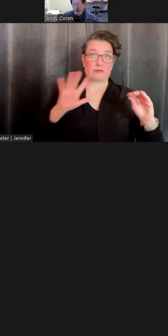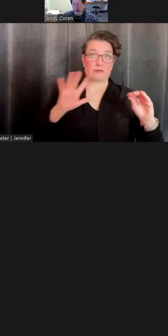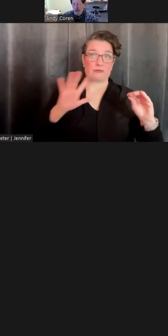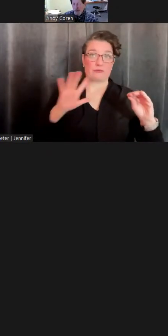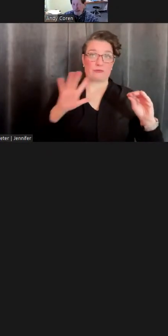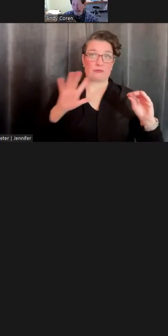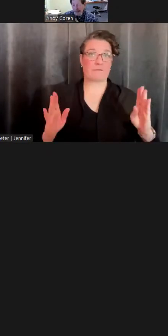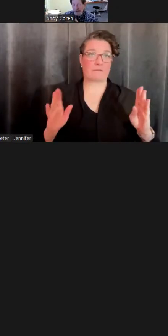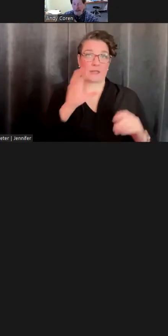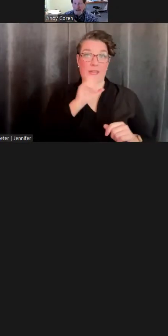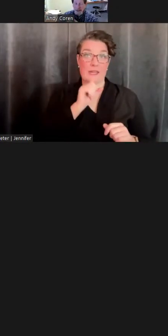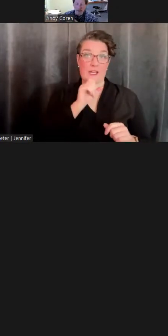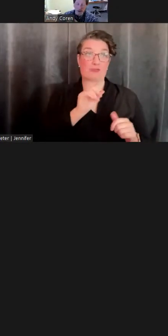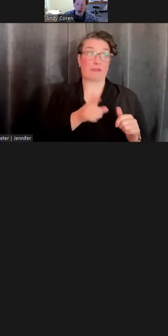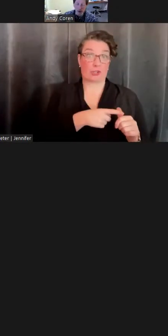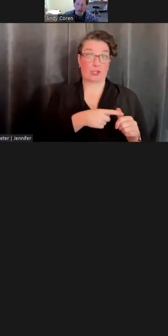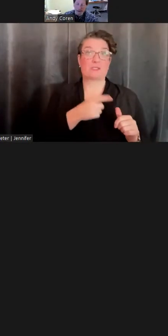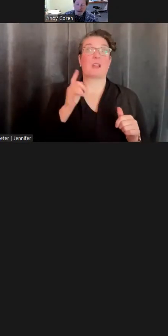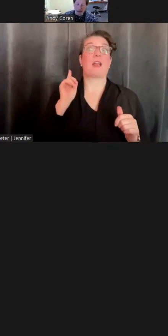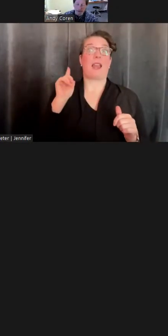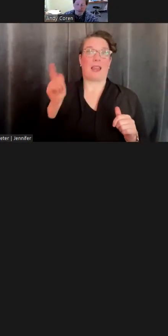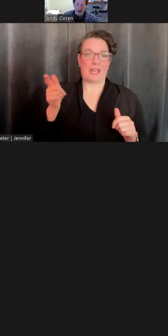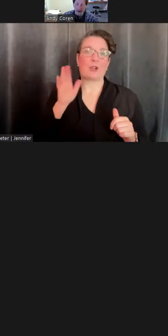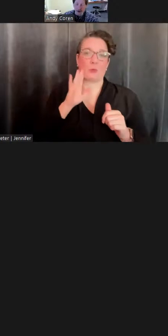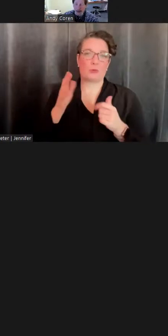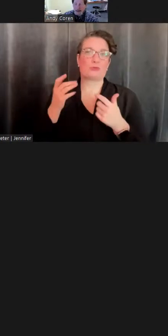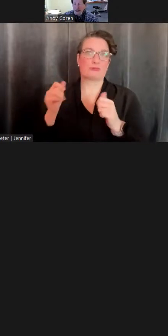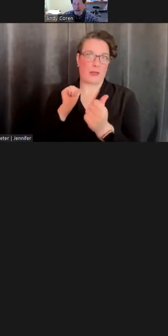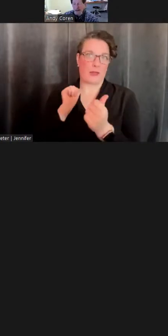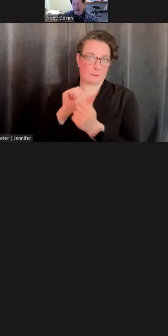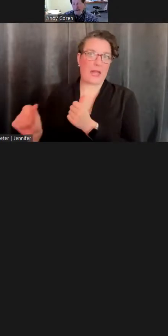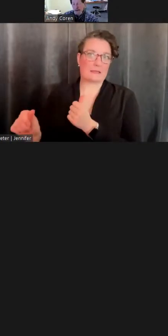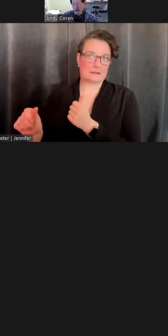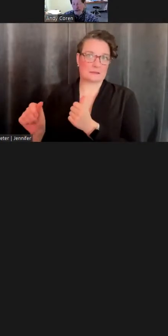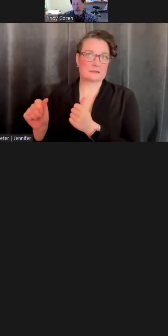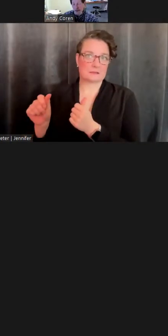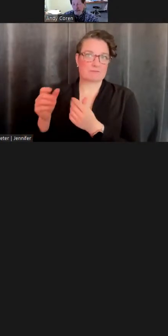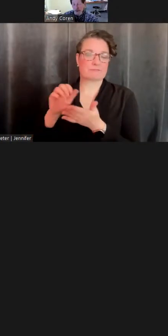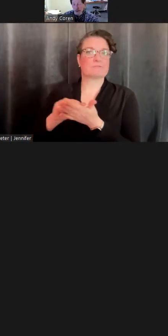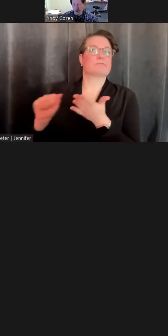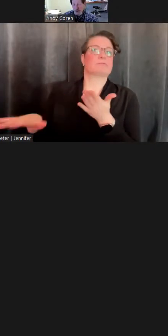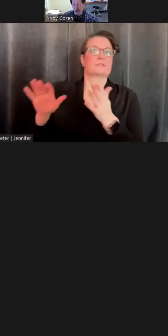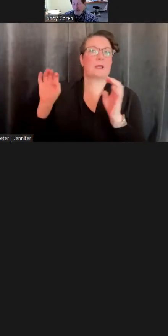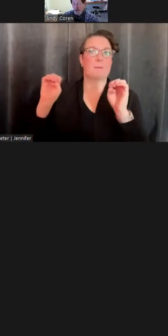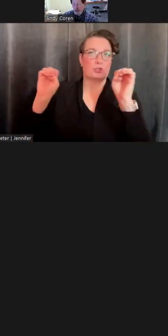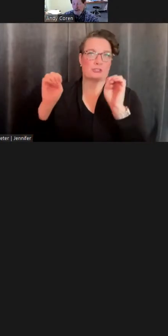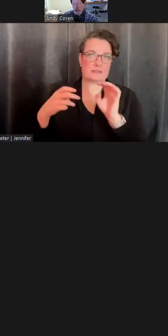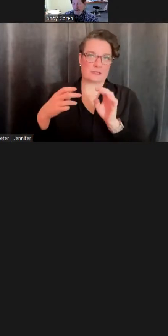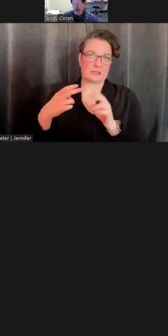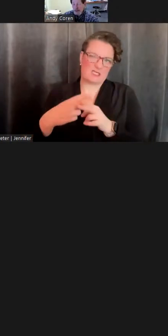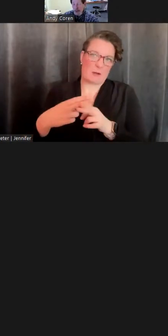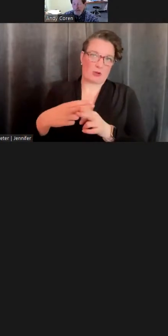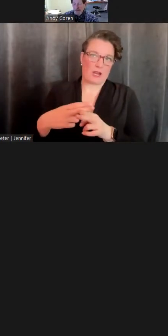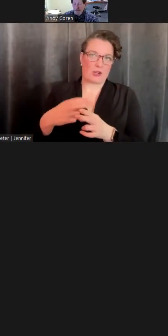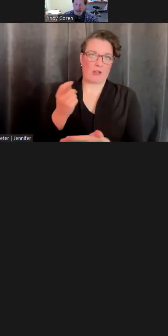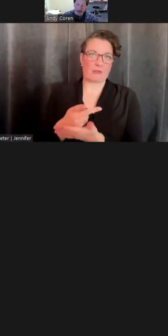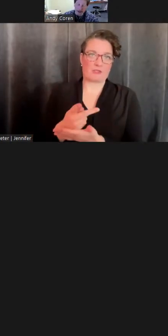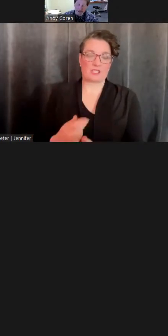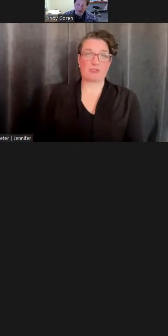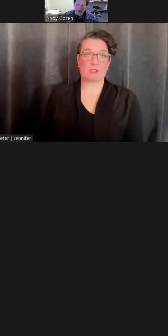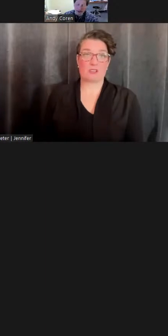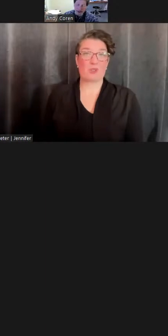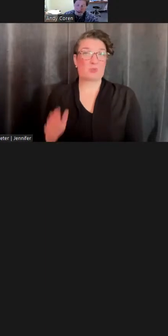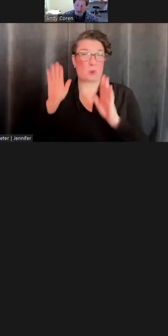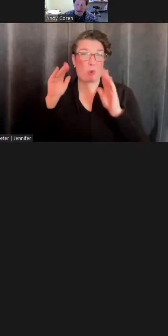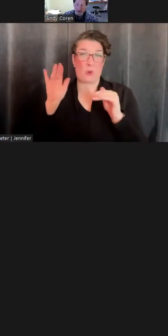And I think that will be next. And we're hoping that they're going to fast track that so that some of those will, or that type of